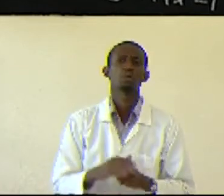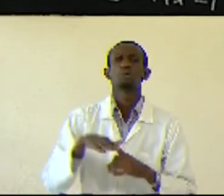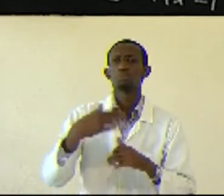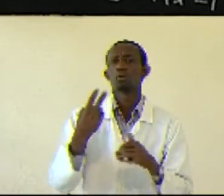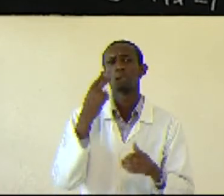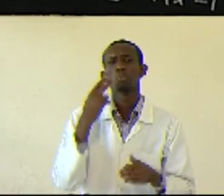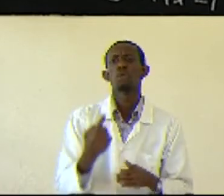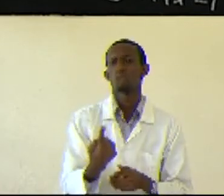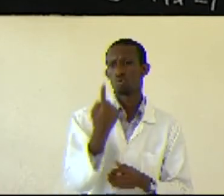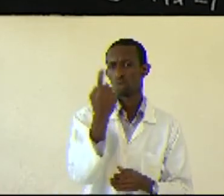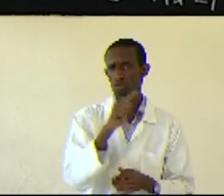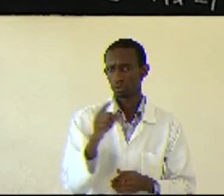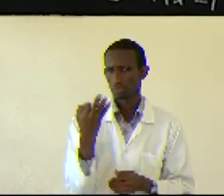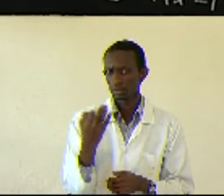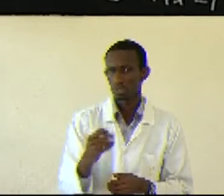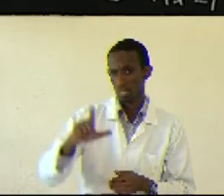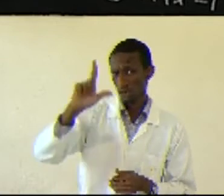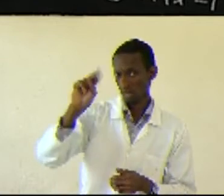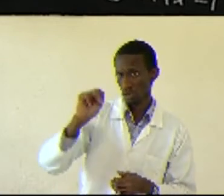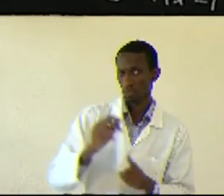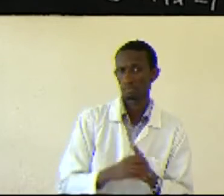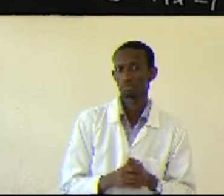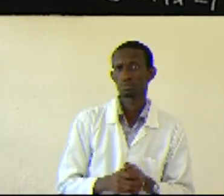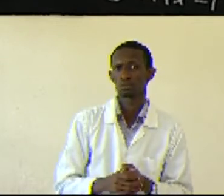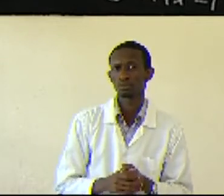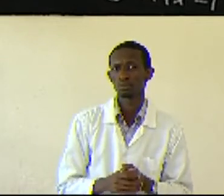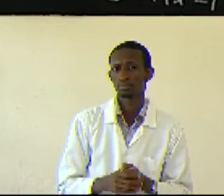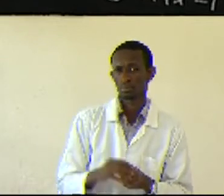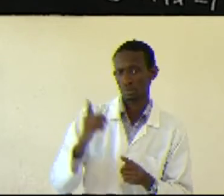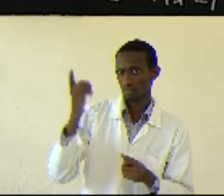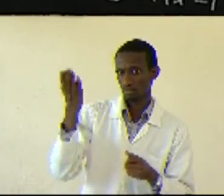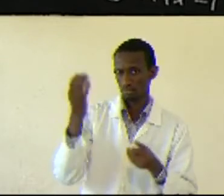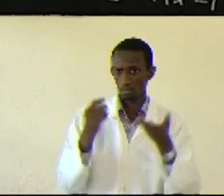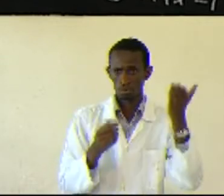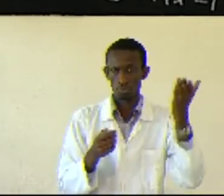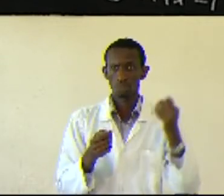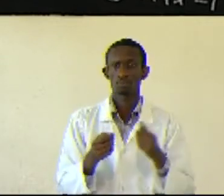1/3. ln of our linear expression is 3x